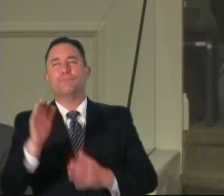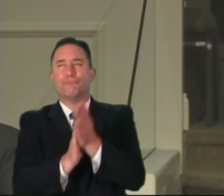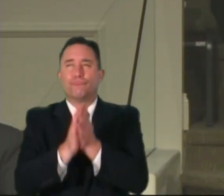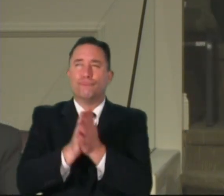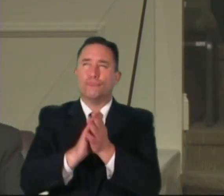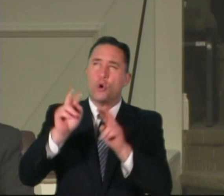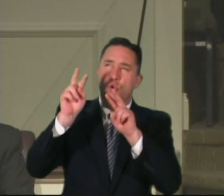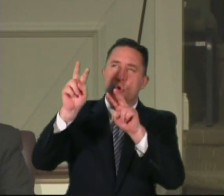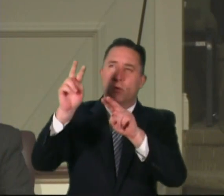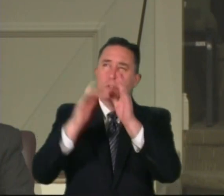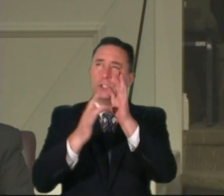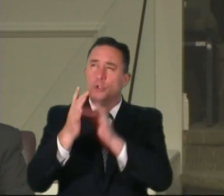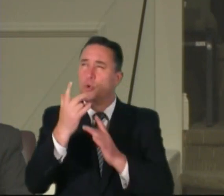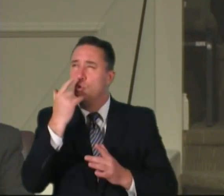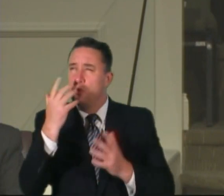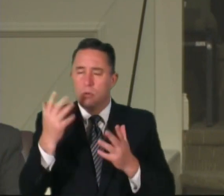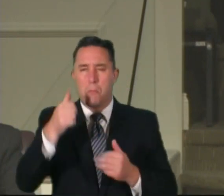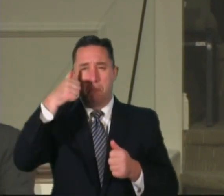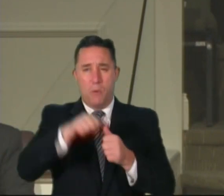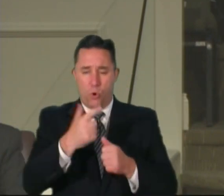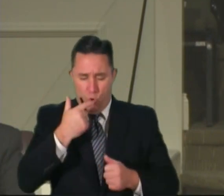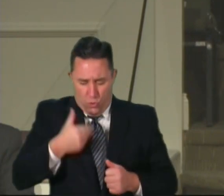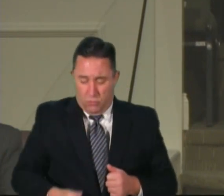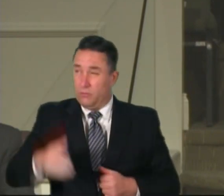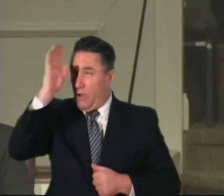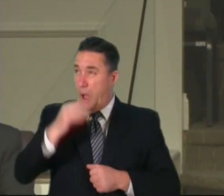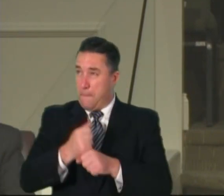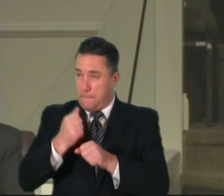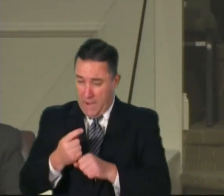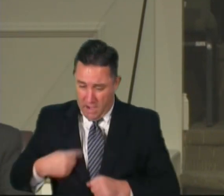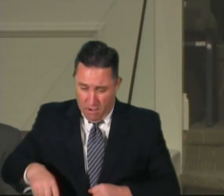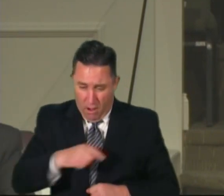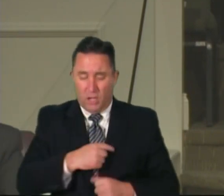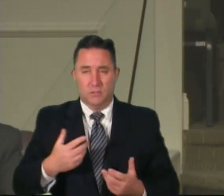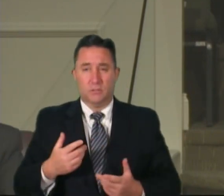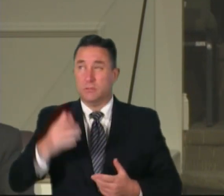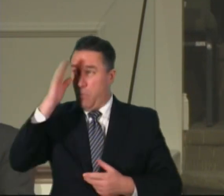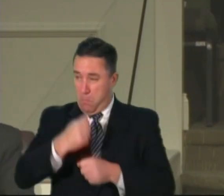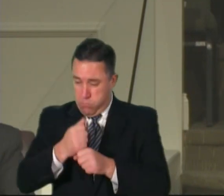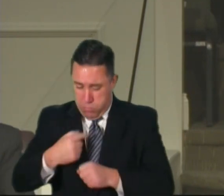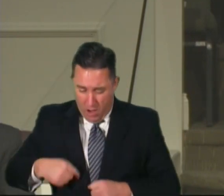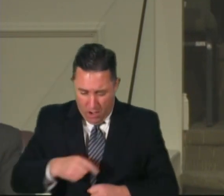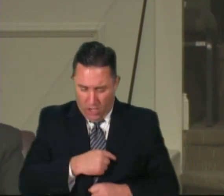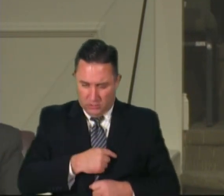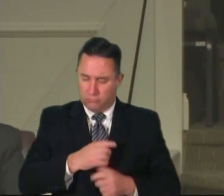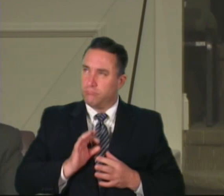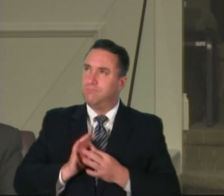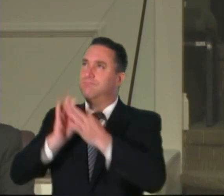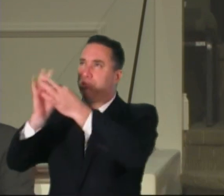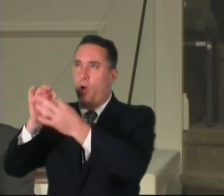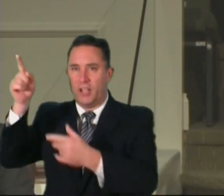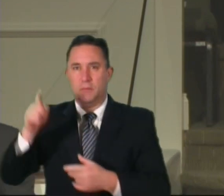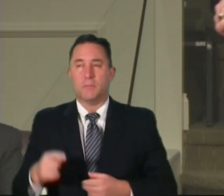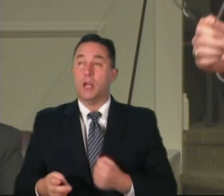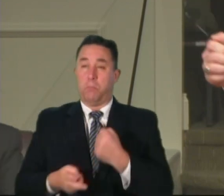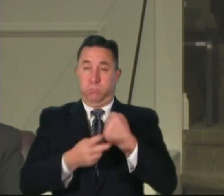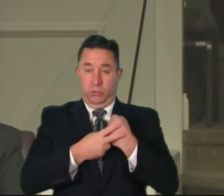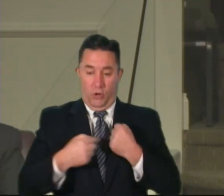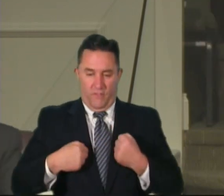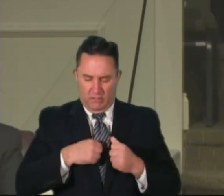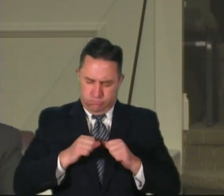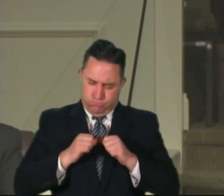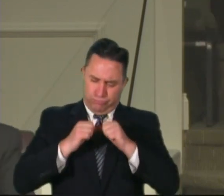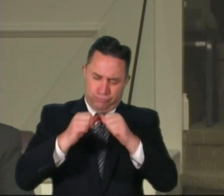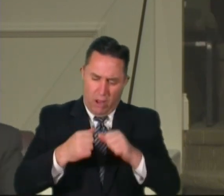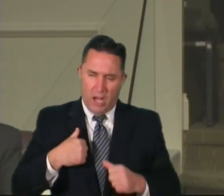Jesus in the storm. We ought to remember who we are. He created us because He made us. We're His. He preserved us and